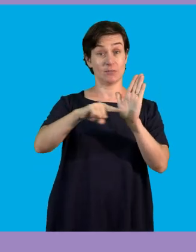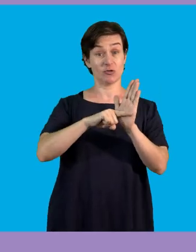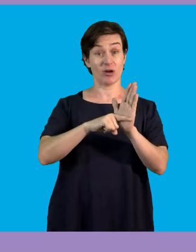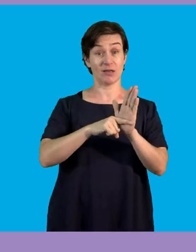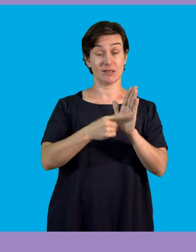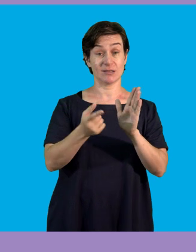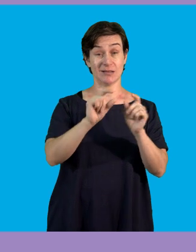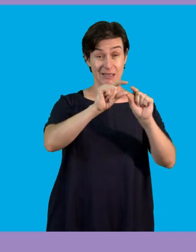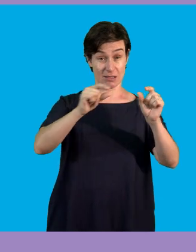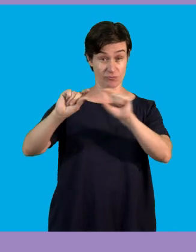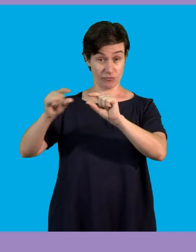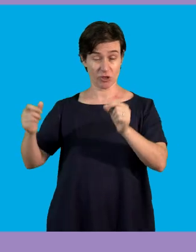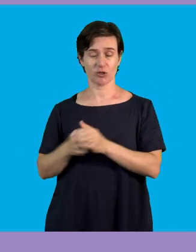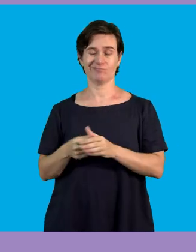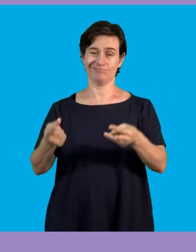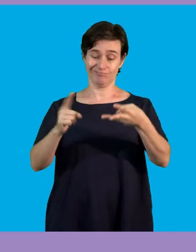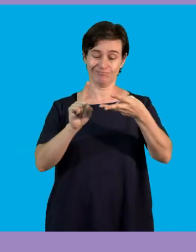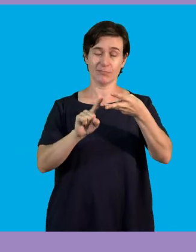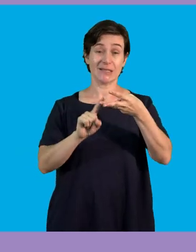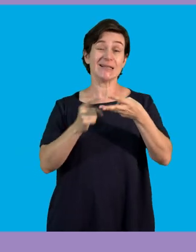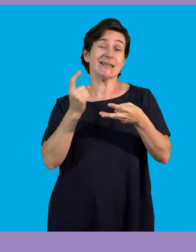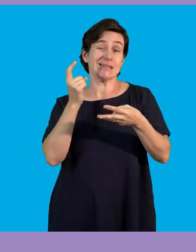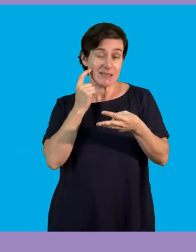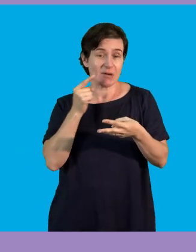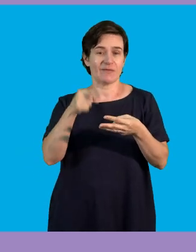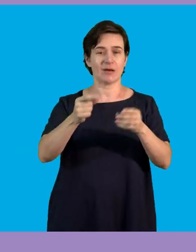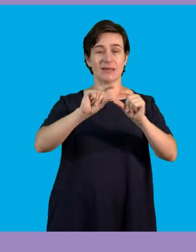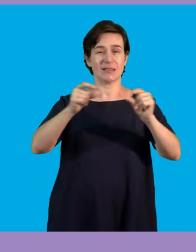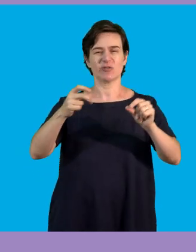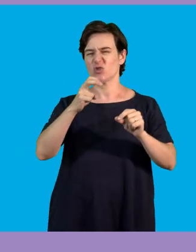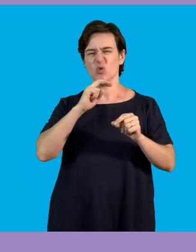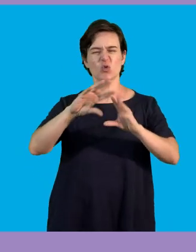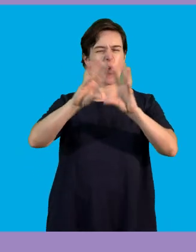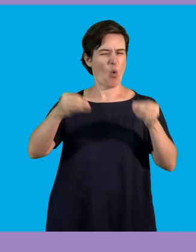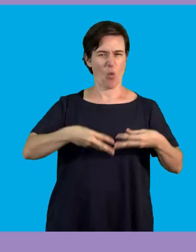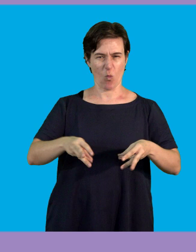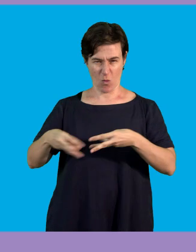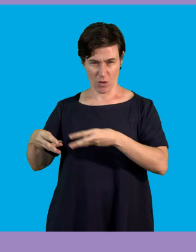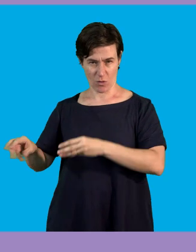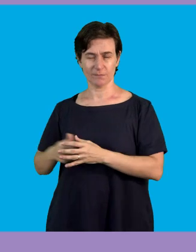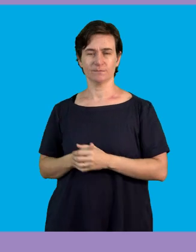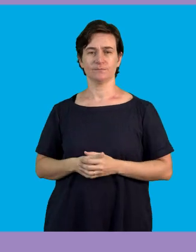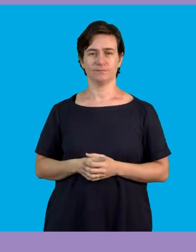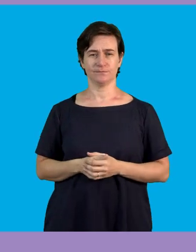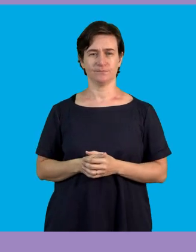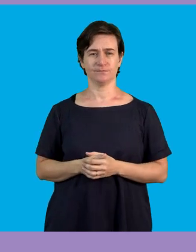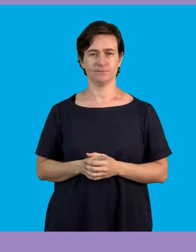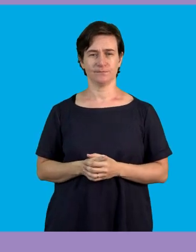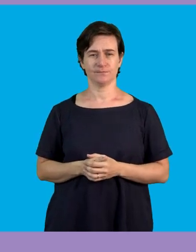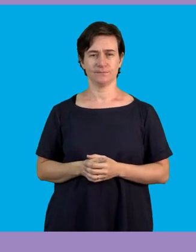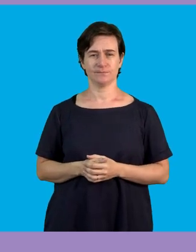subtract expressions and simplify expressions using all operations.